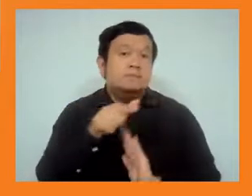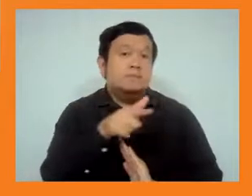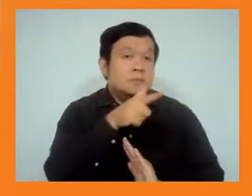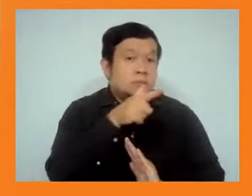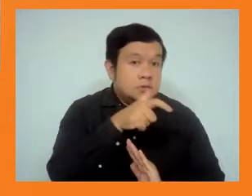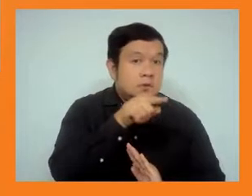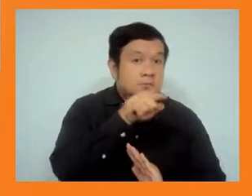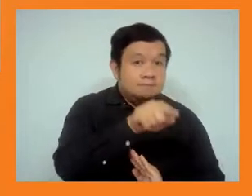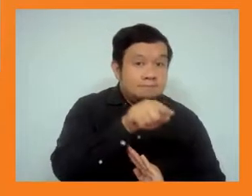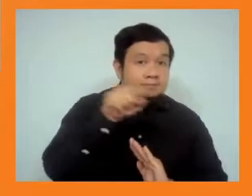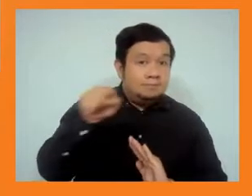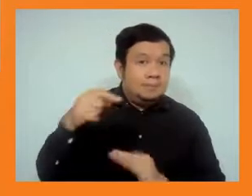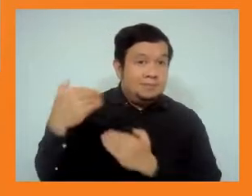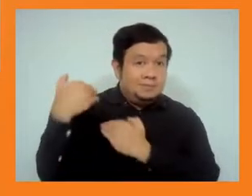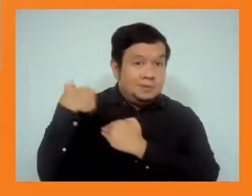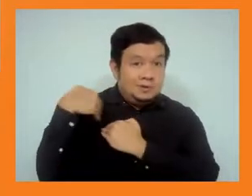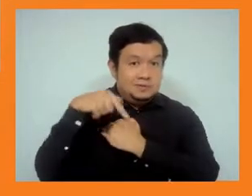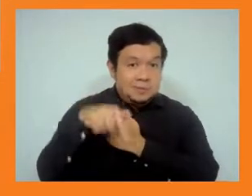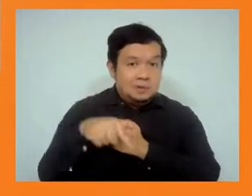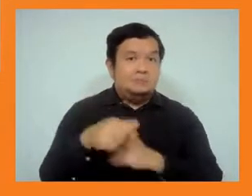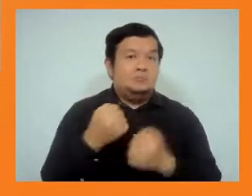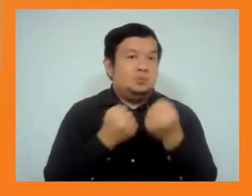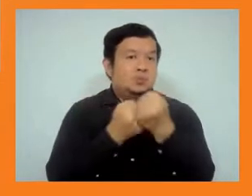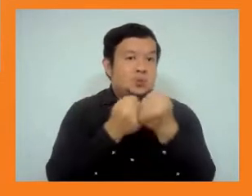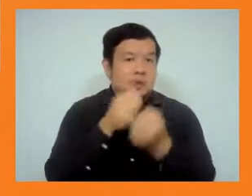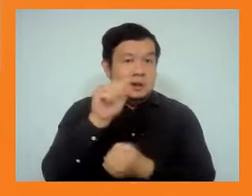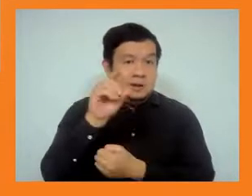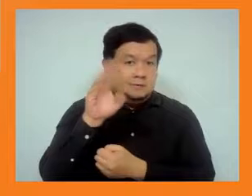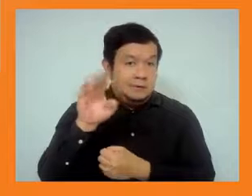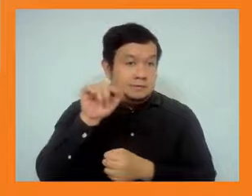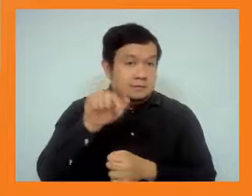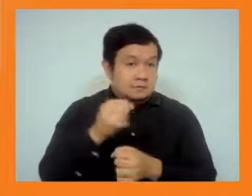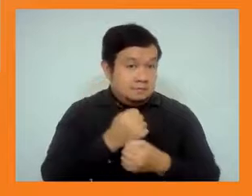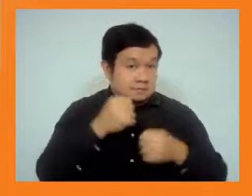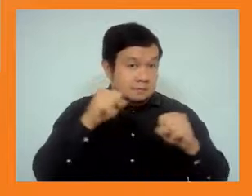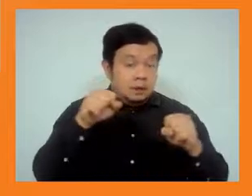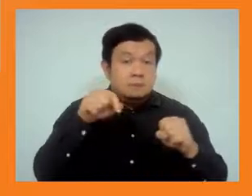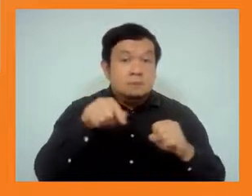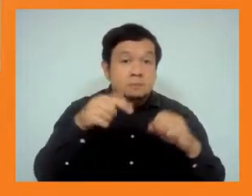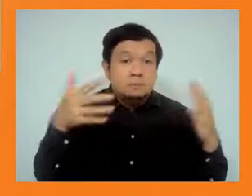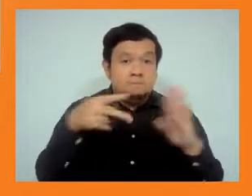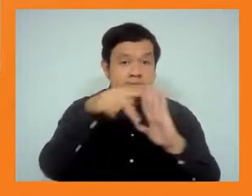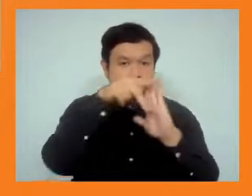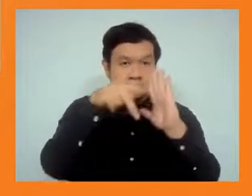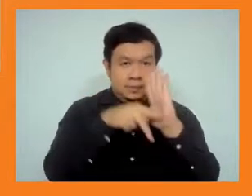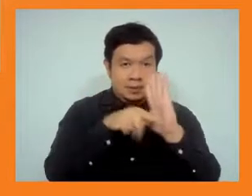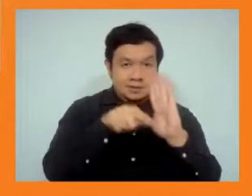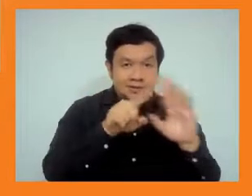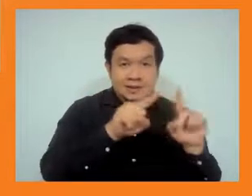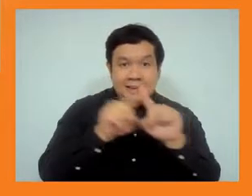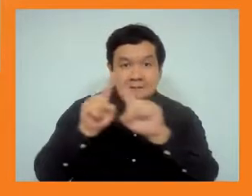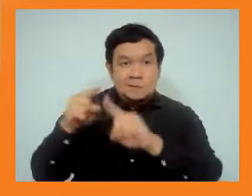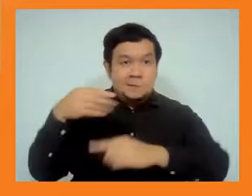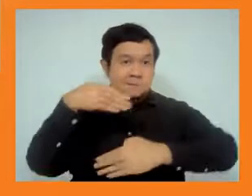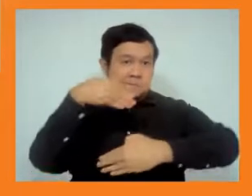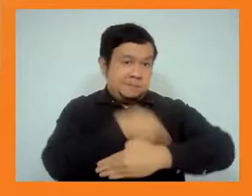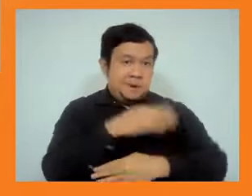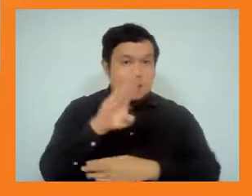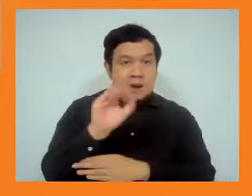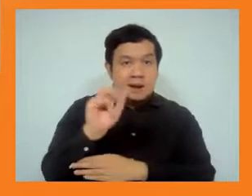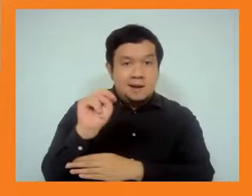don't know about the safeguard policies. And also it is because of the lack of consultation as well as